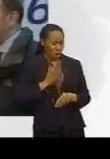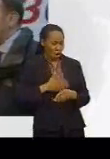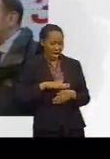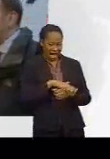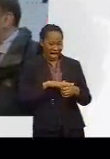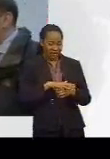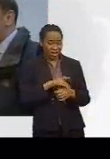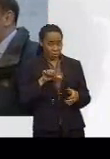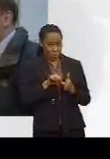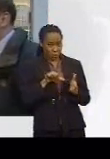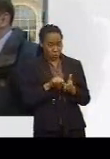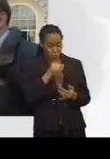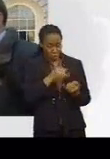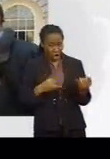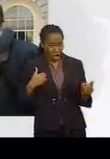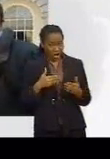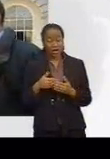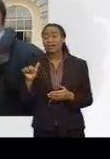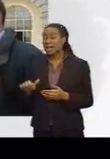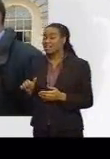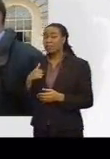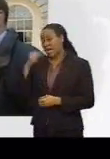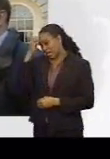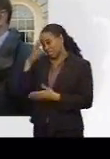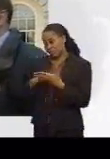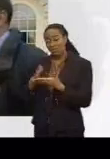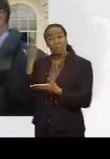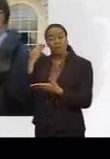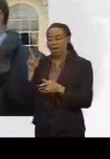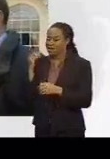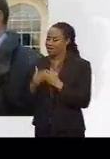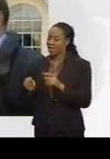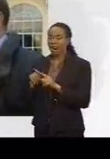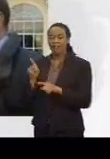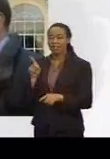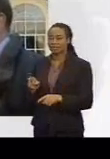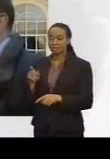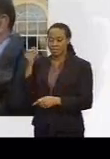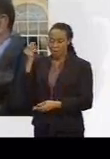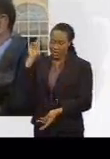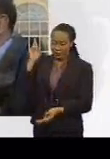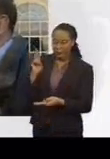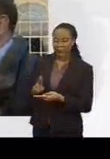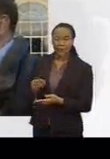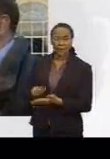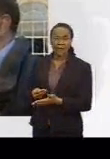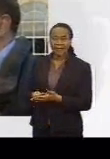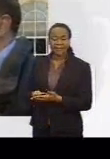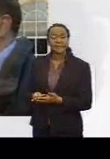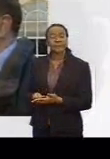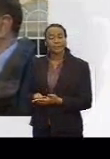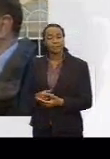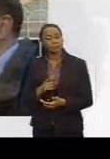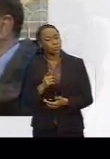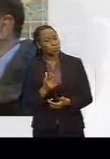that you've ever had to face. Absolutely. I've never experienced anything like that in local government, cuts to that scale. Very dramatic. And how